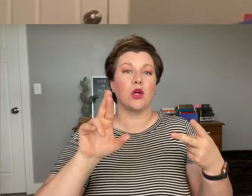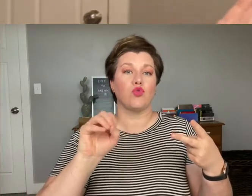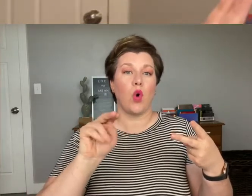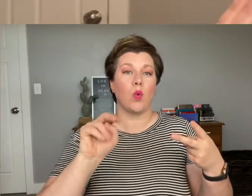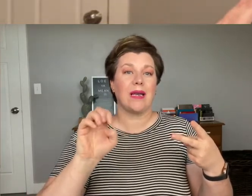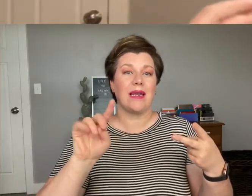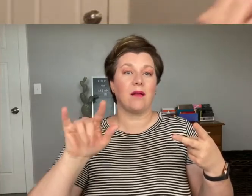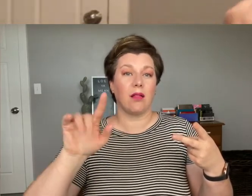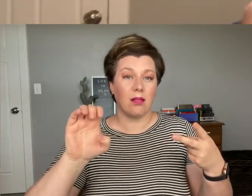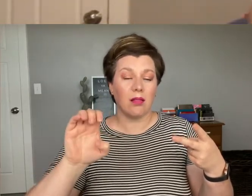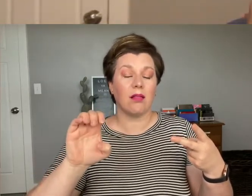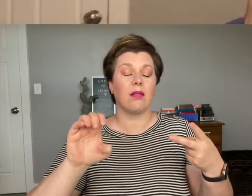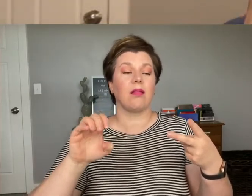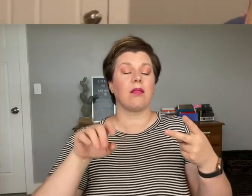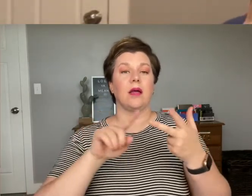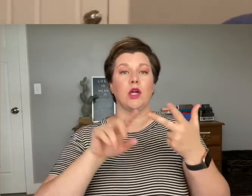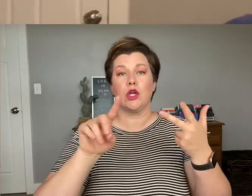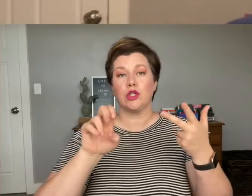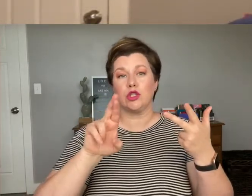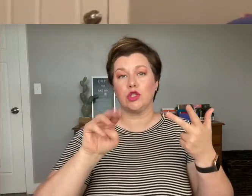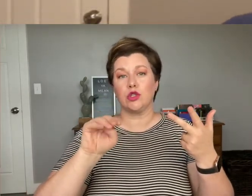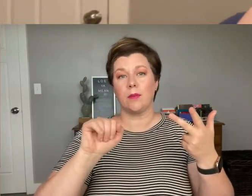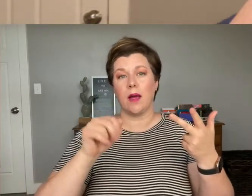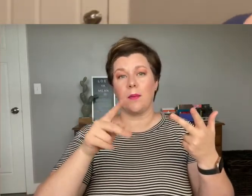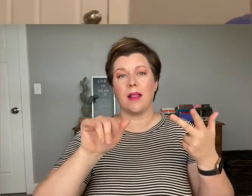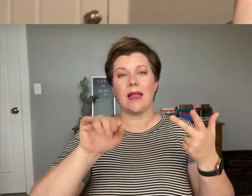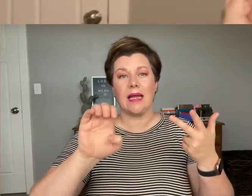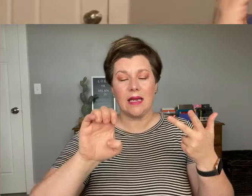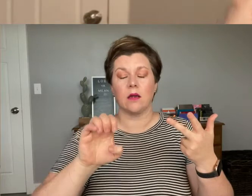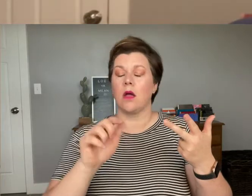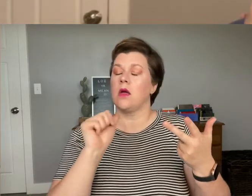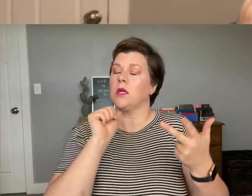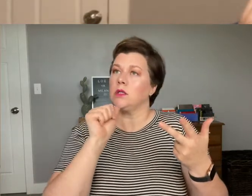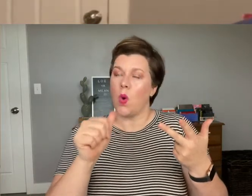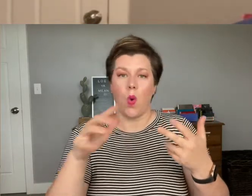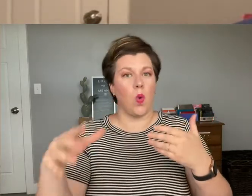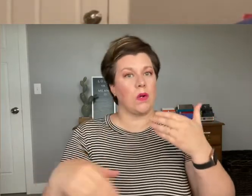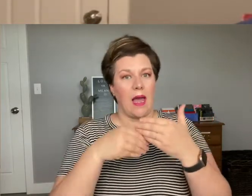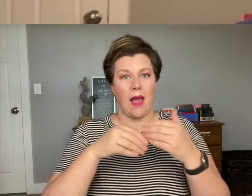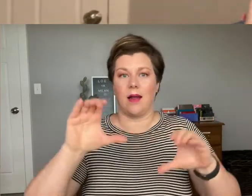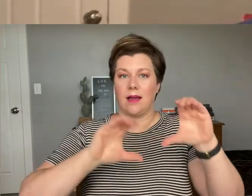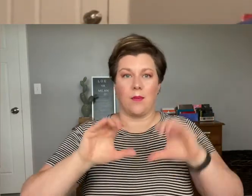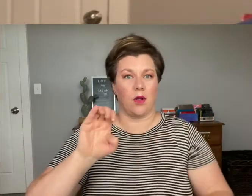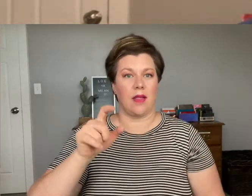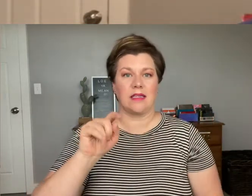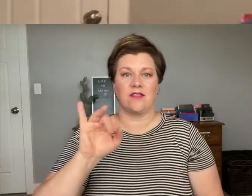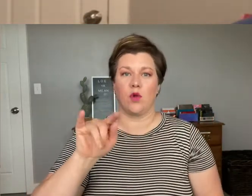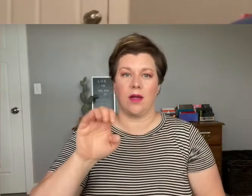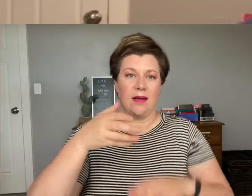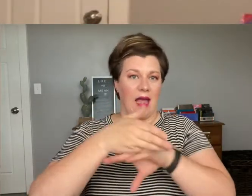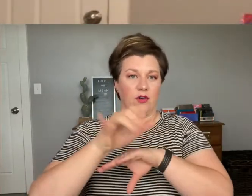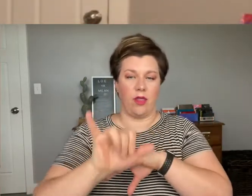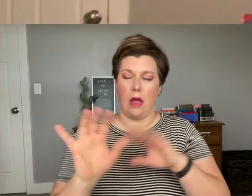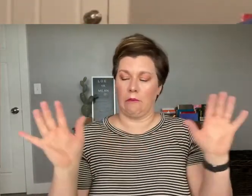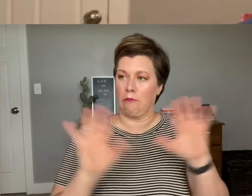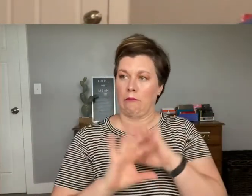dermaplaning or microneedling, anything that's causing your skin to already be, you know, punctured or upset or agitated.